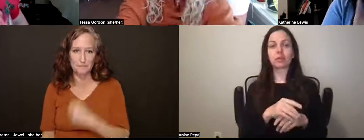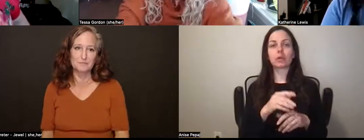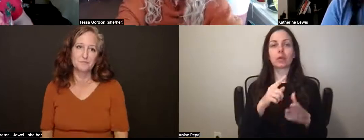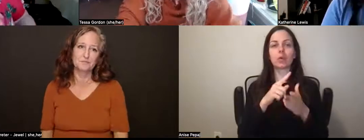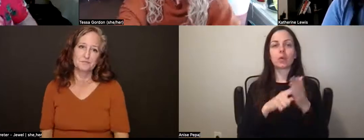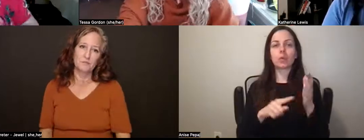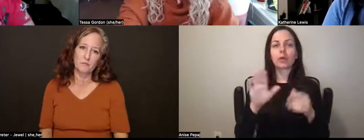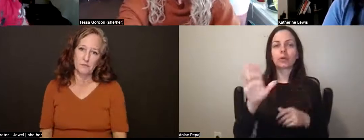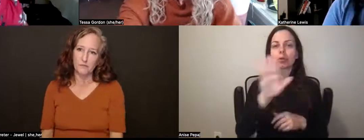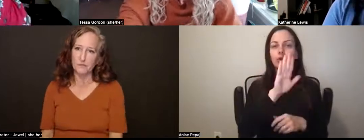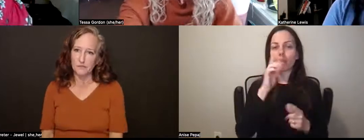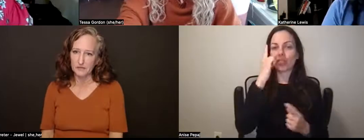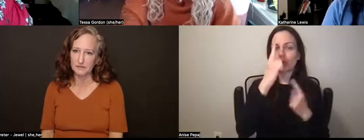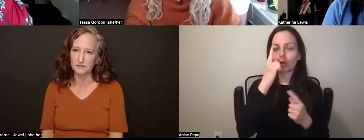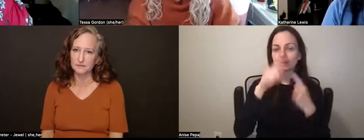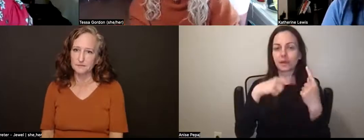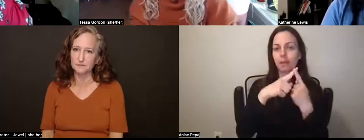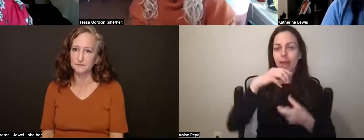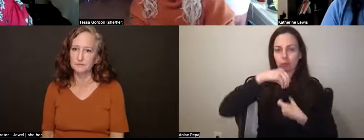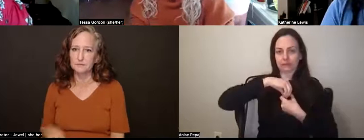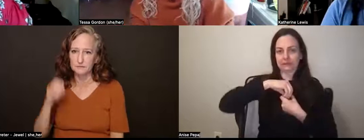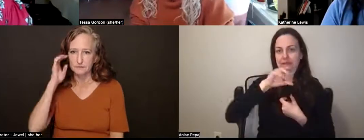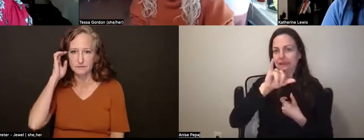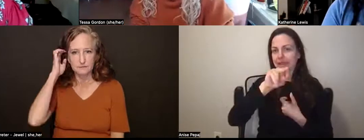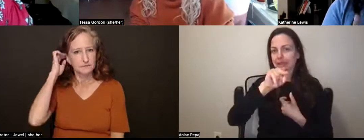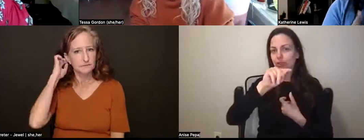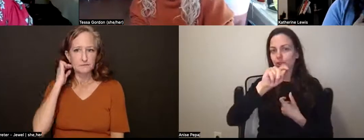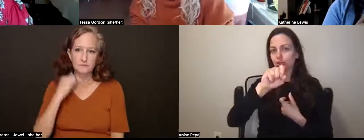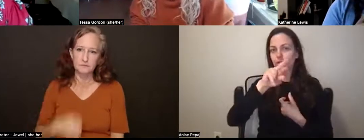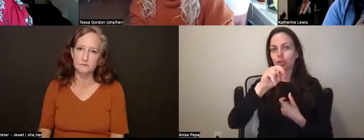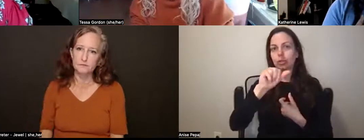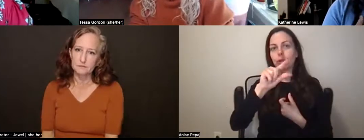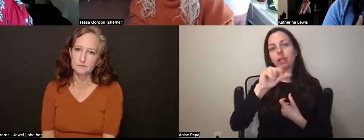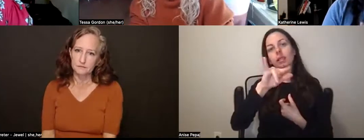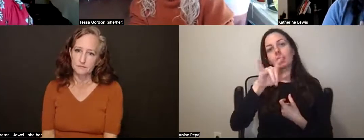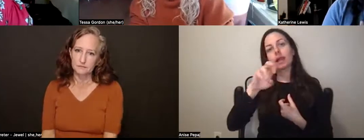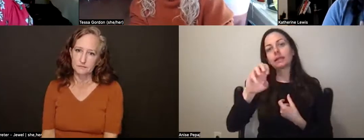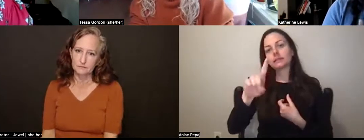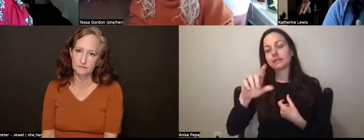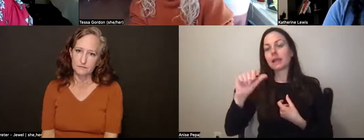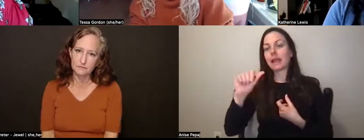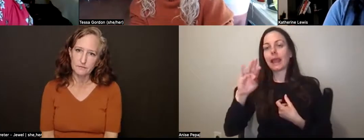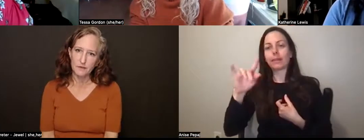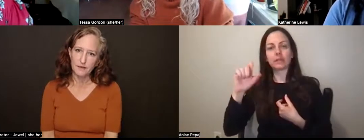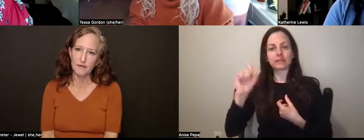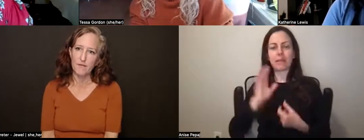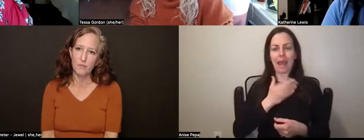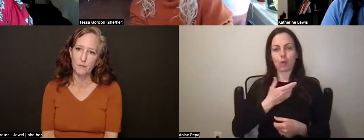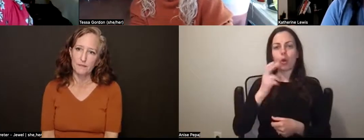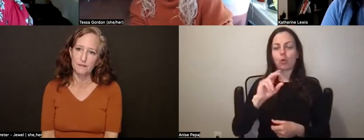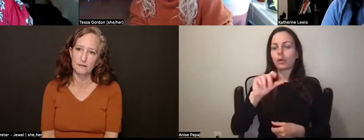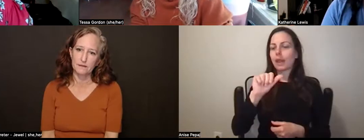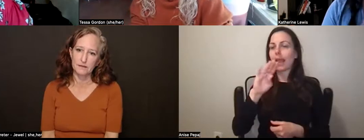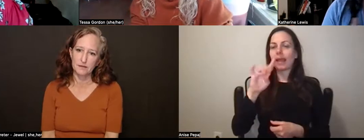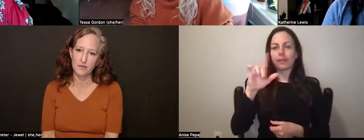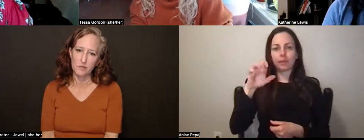your thoughts about internalized ableism? So the ableism that we experience in ourselves through our own journey.